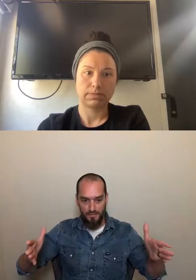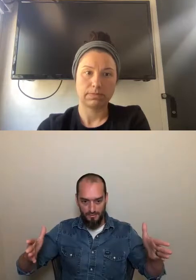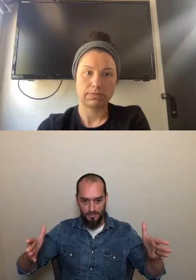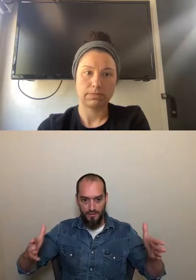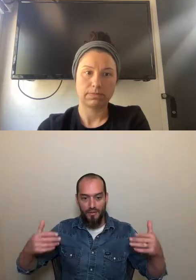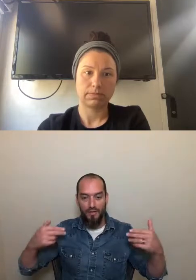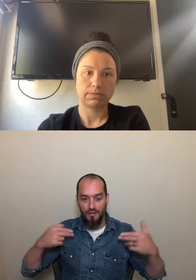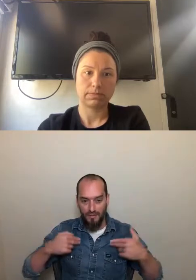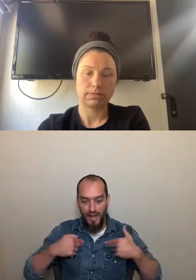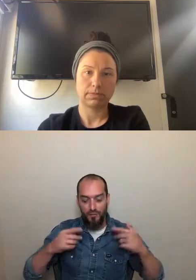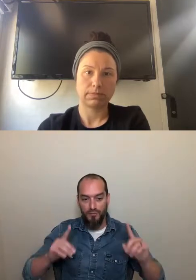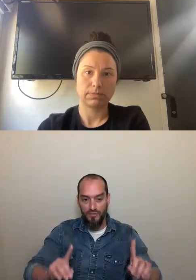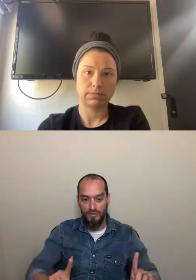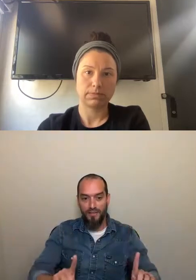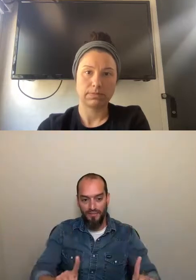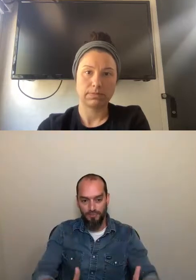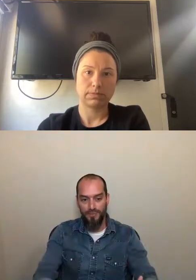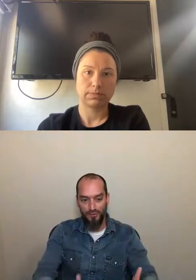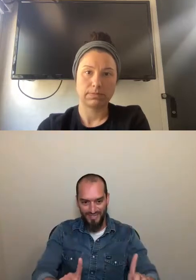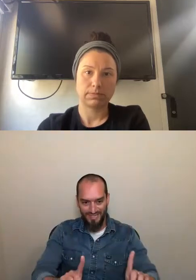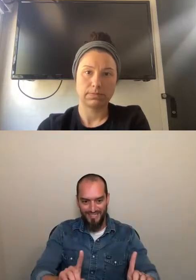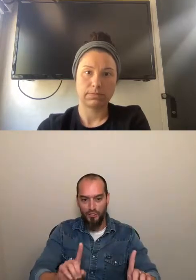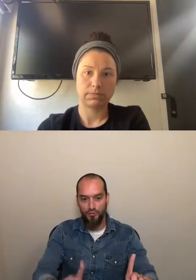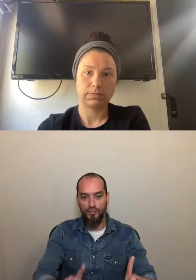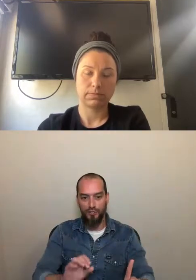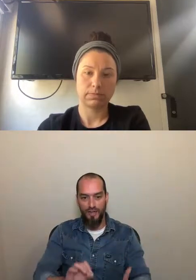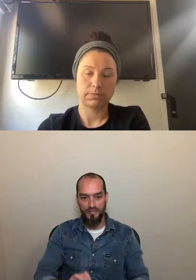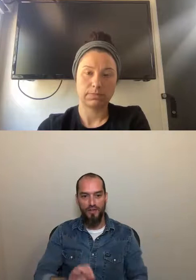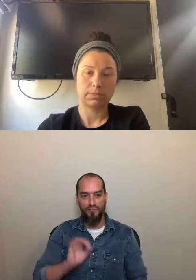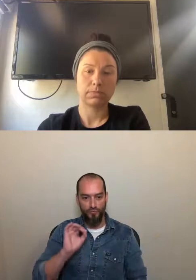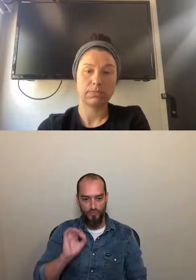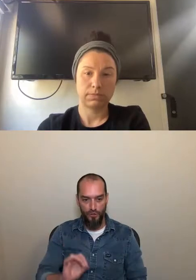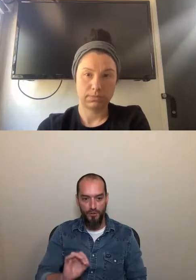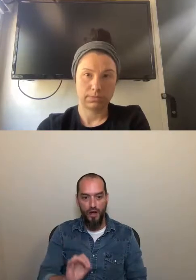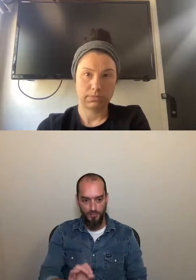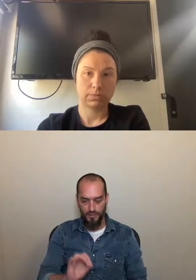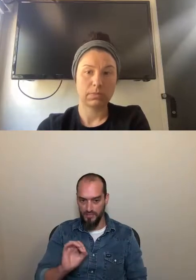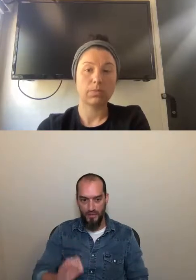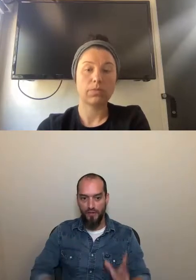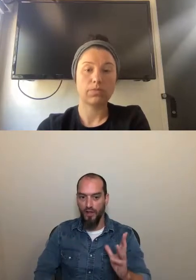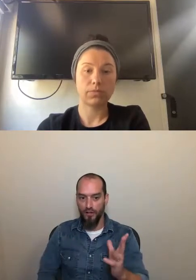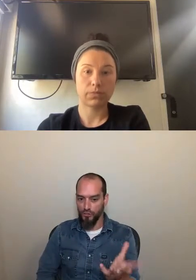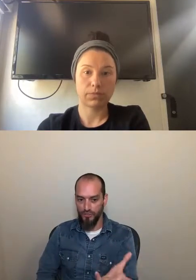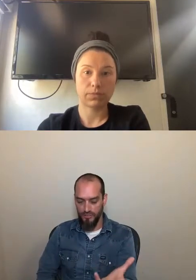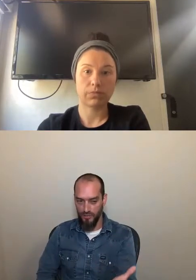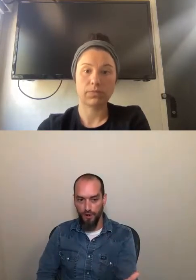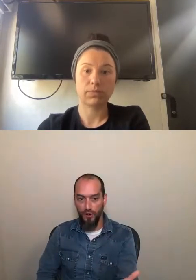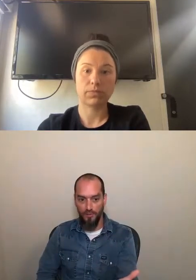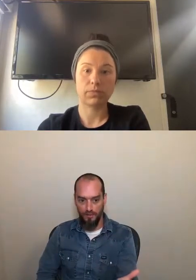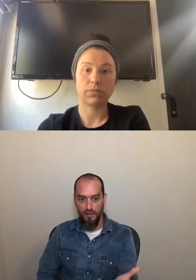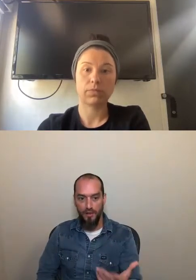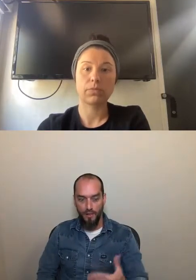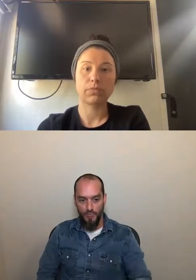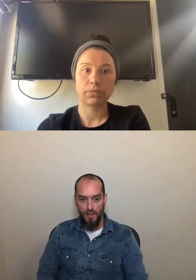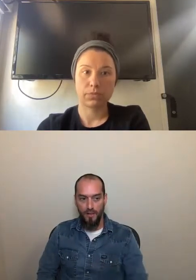building, then I will cite the building, the structure, as unfit for human occupancy, not just the